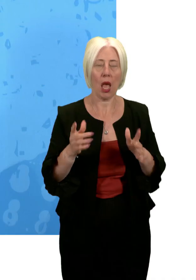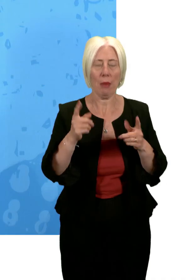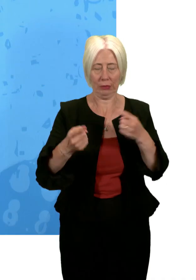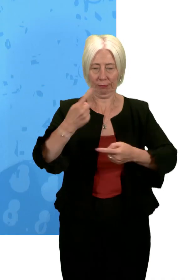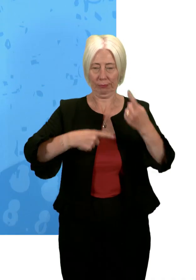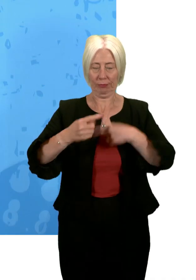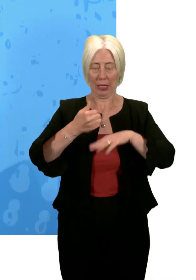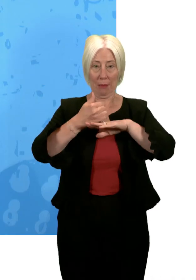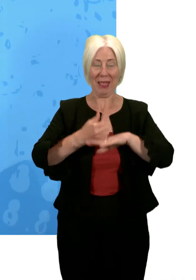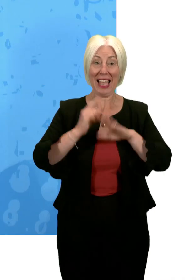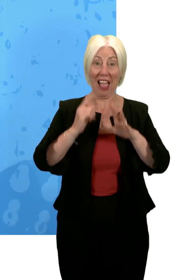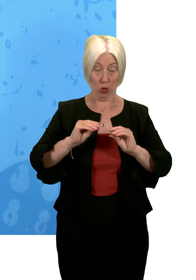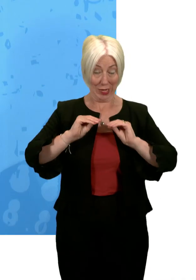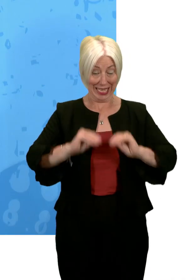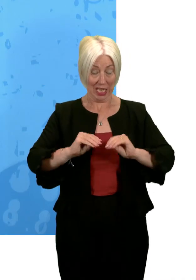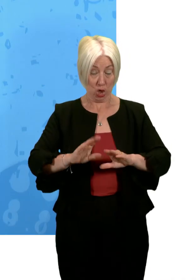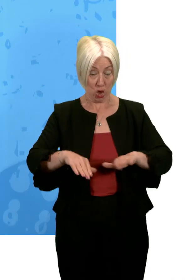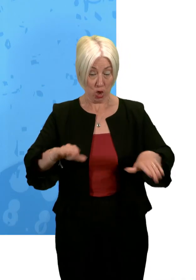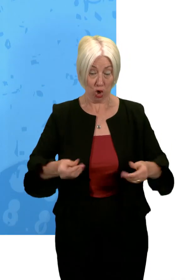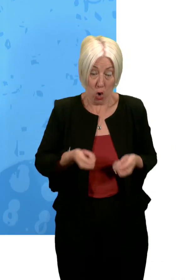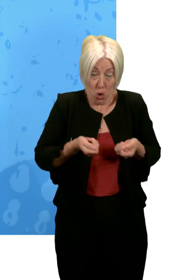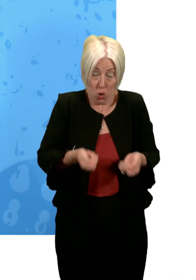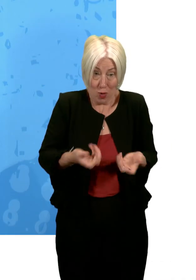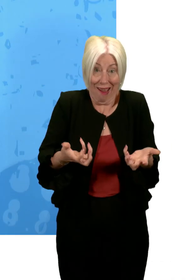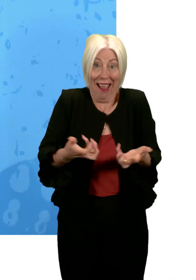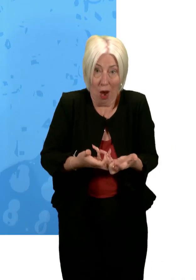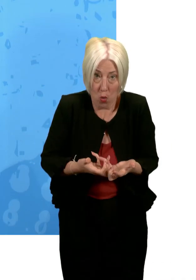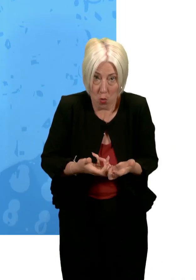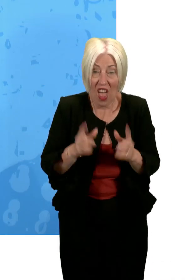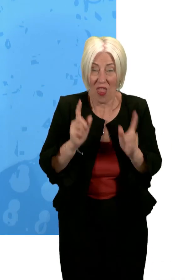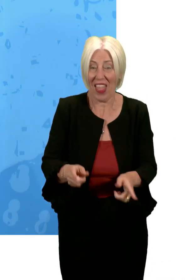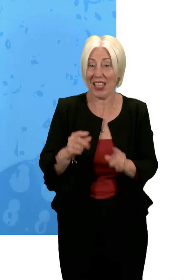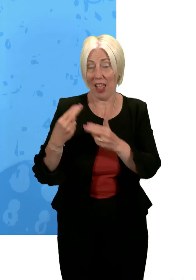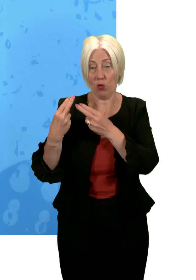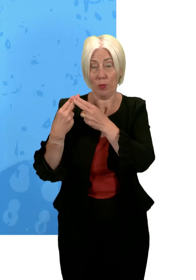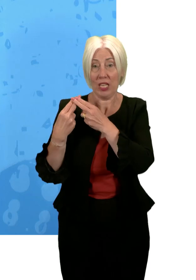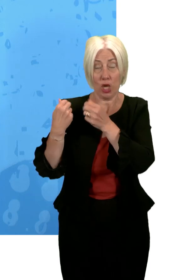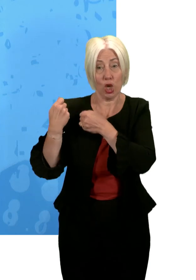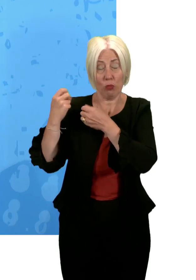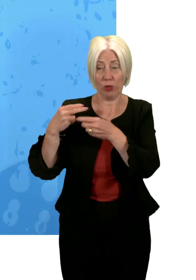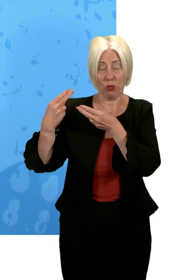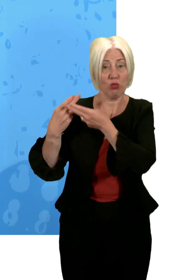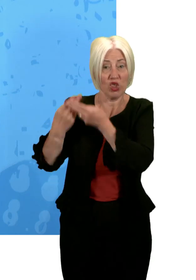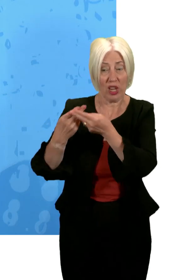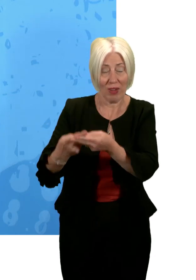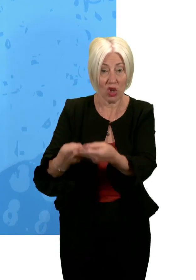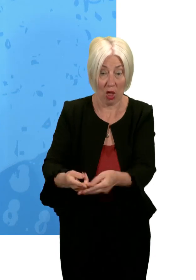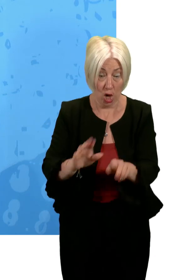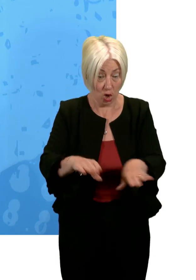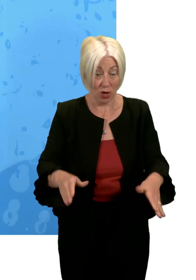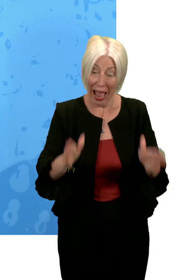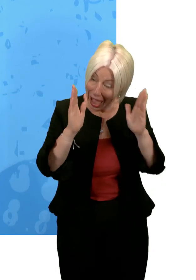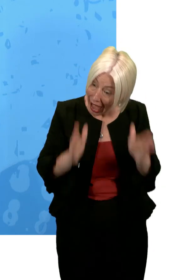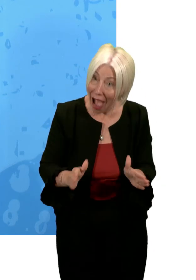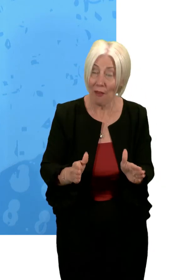of teaching our children to cook and understanding that this is generational change. Our children need to be able to cook.